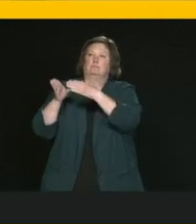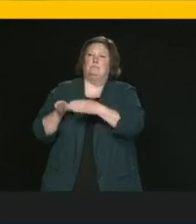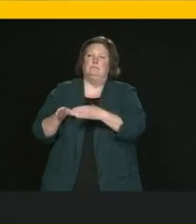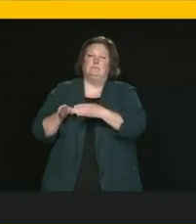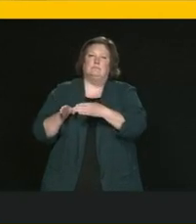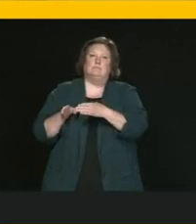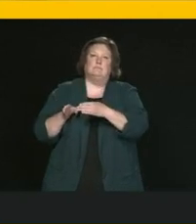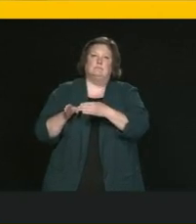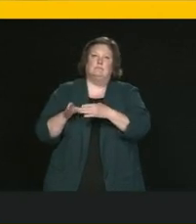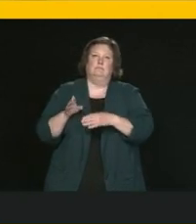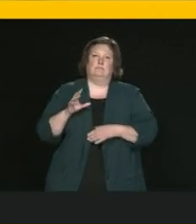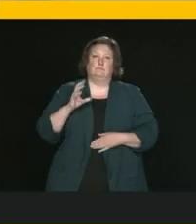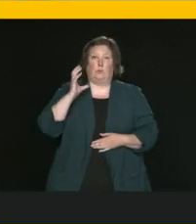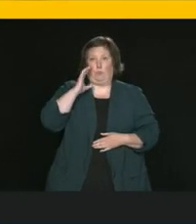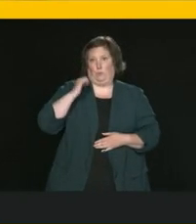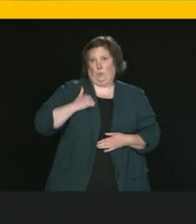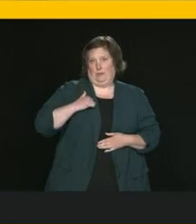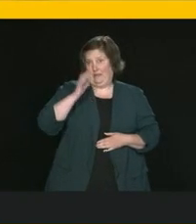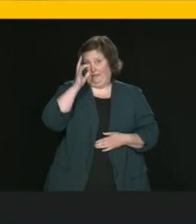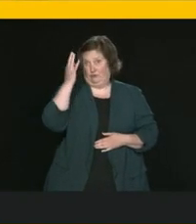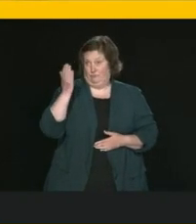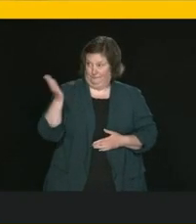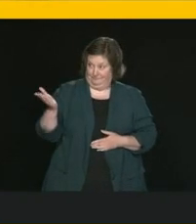parole. Radio-Canada.